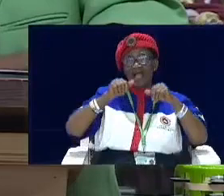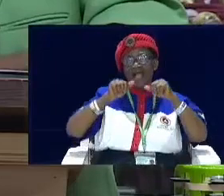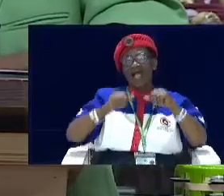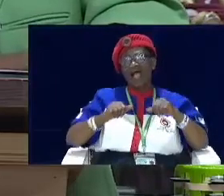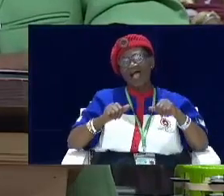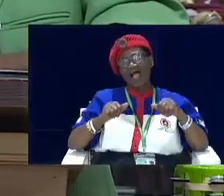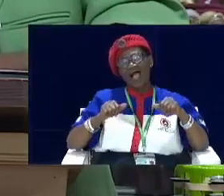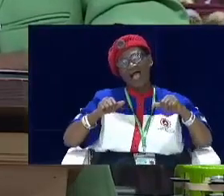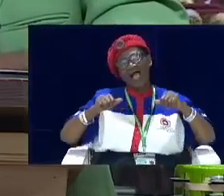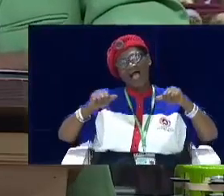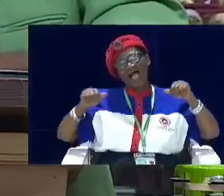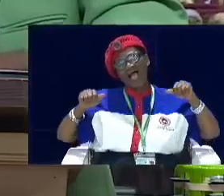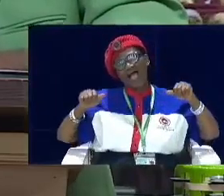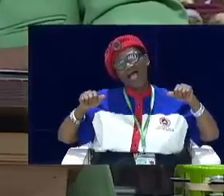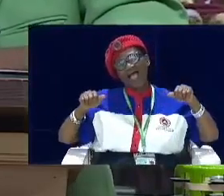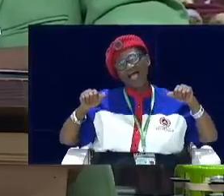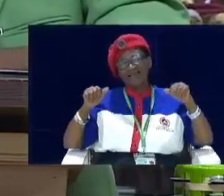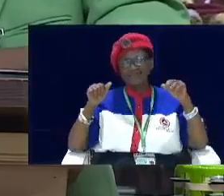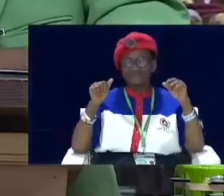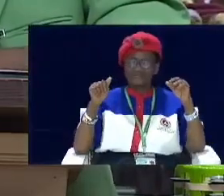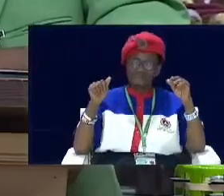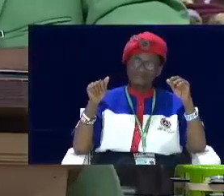Hallelujah.